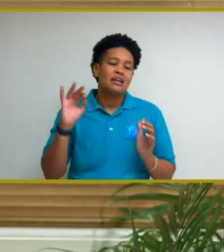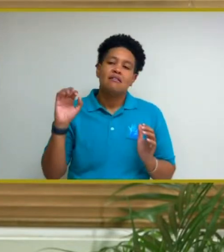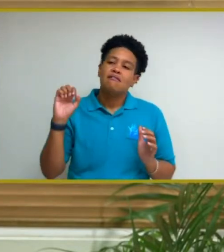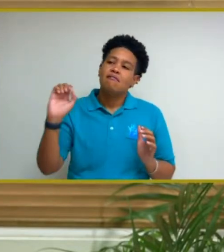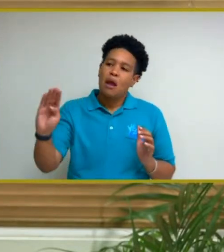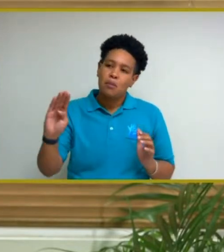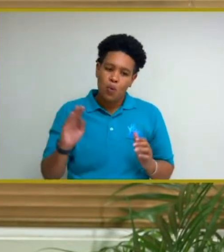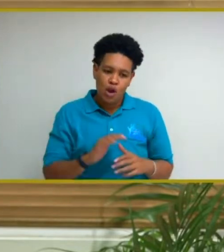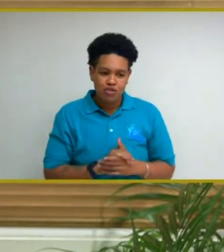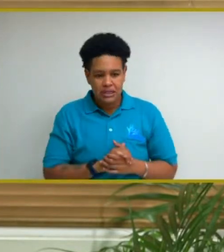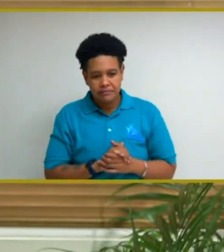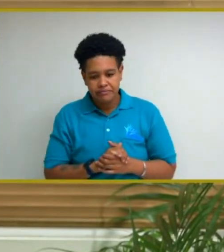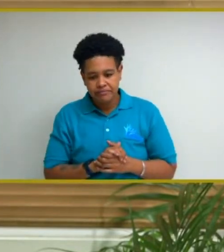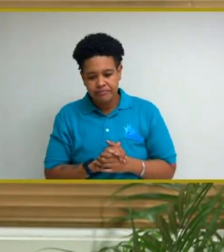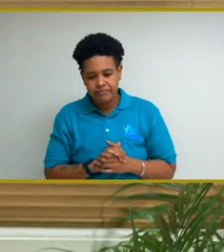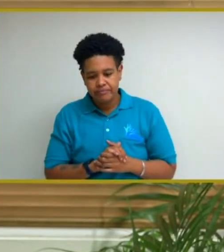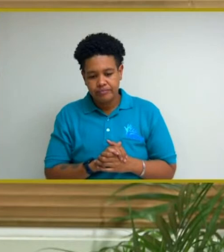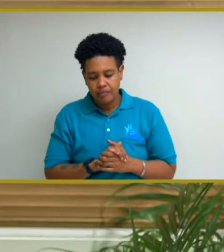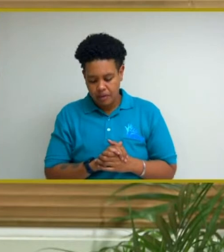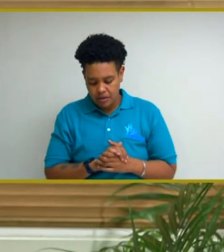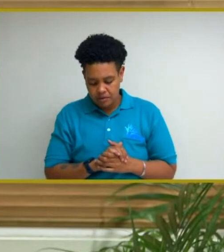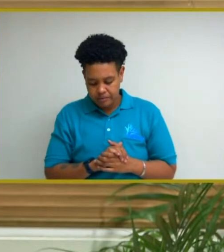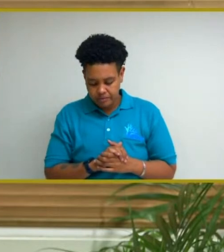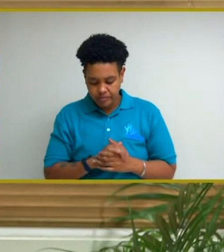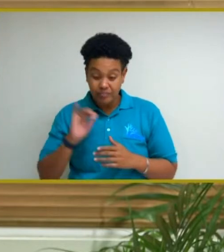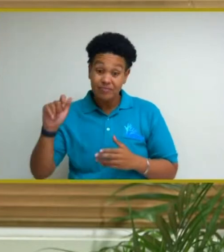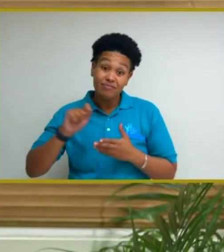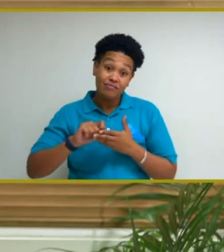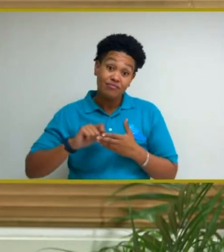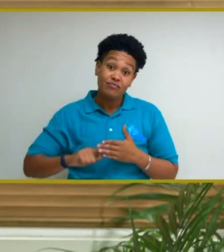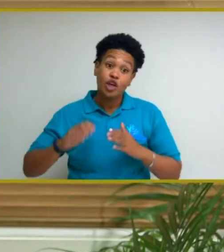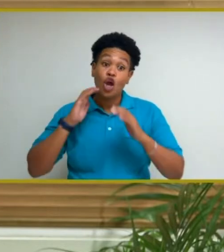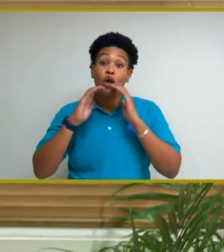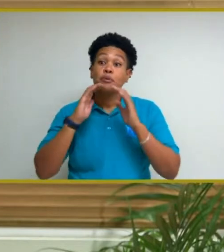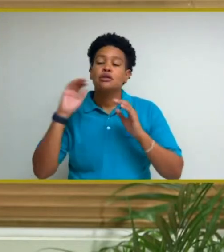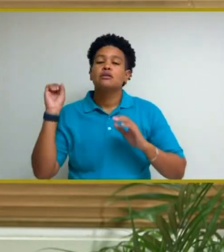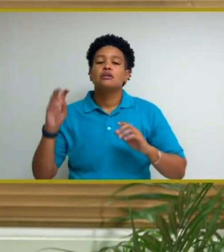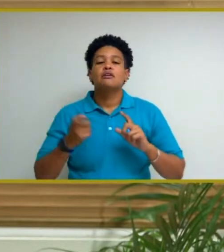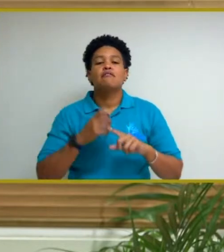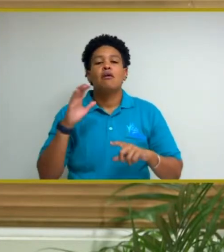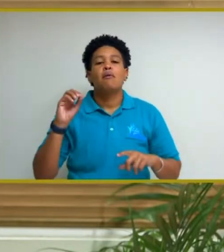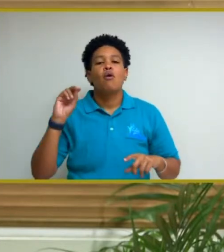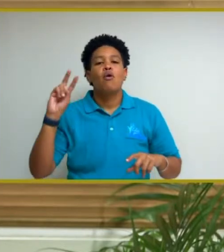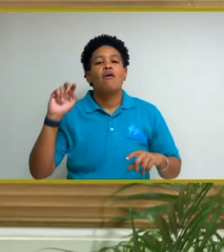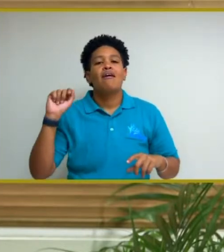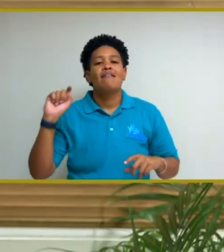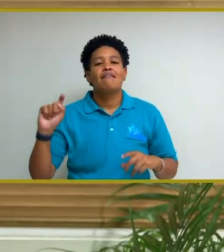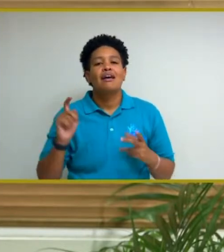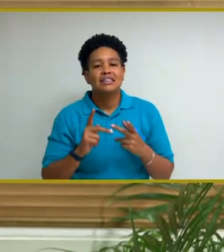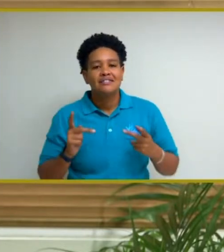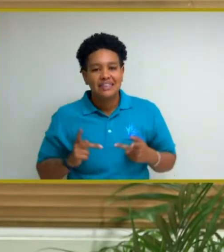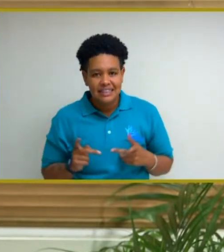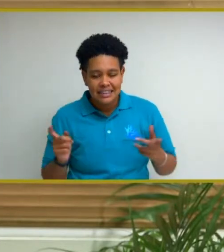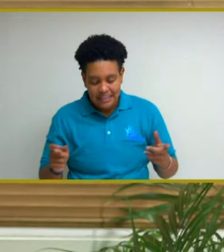mid-February. And that was a written communique from the COVAX facility. I